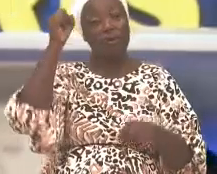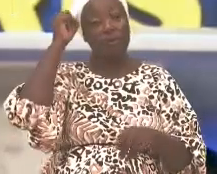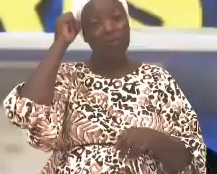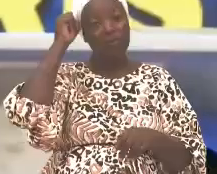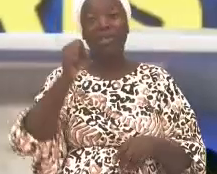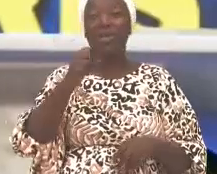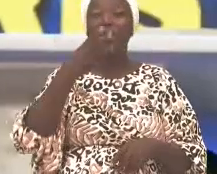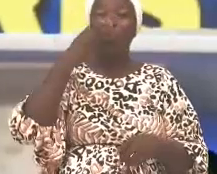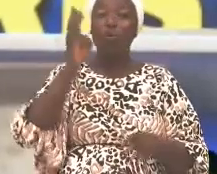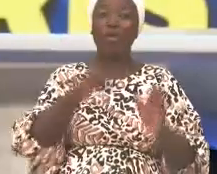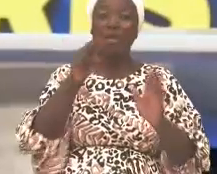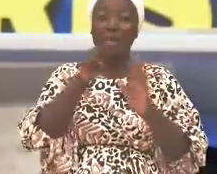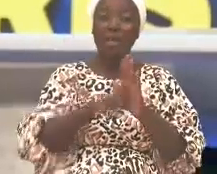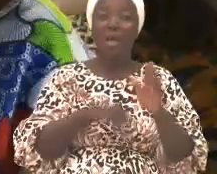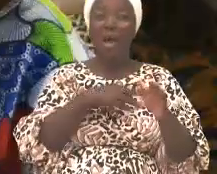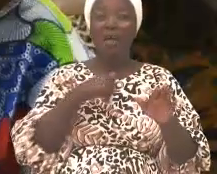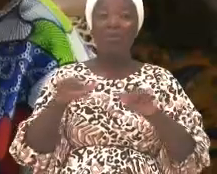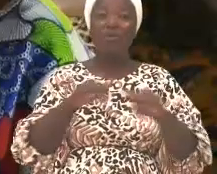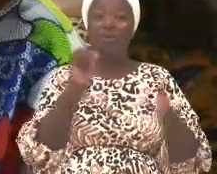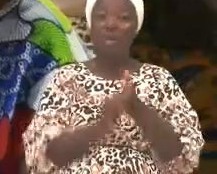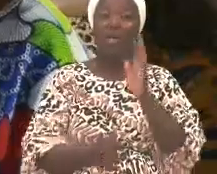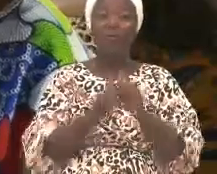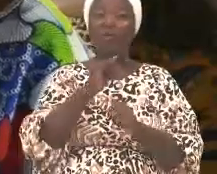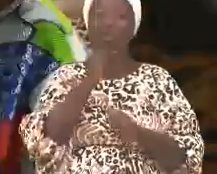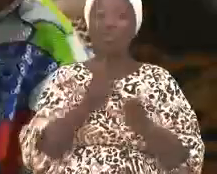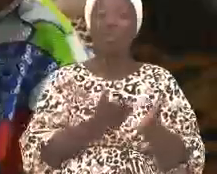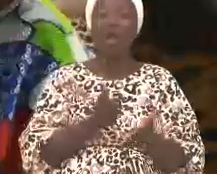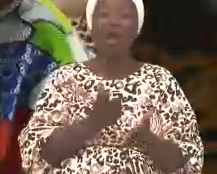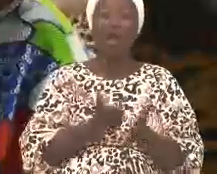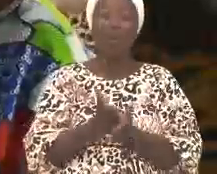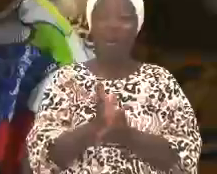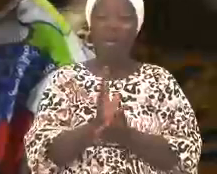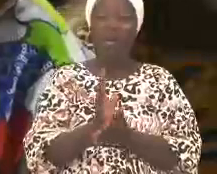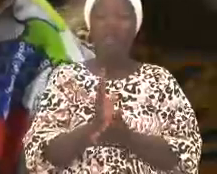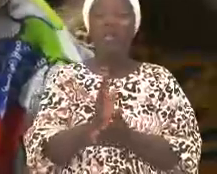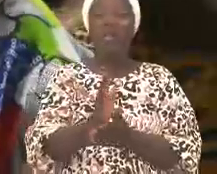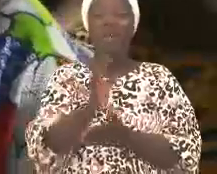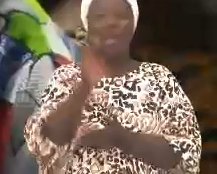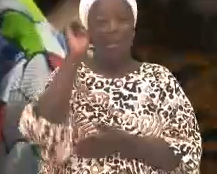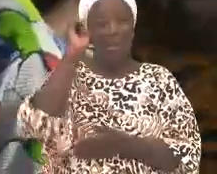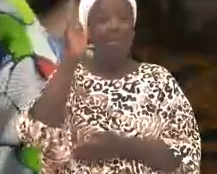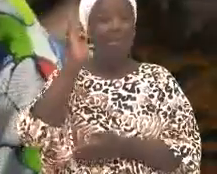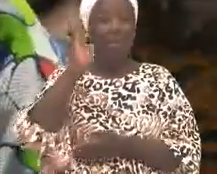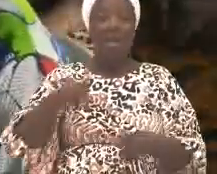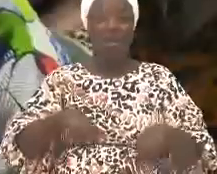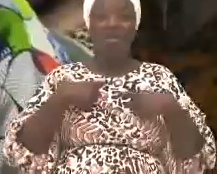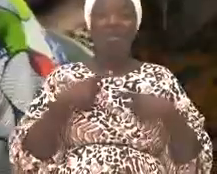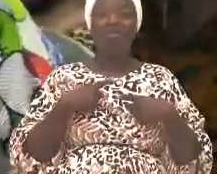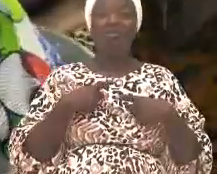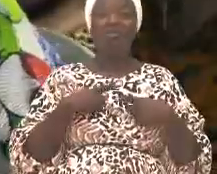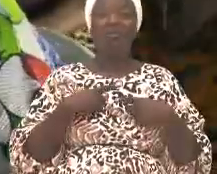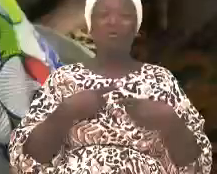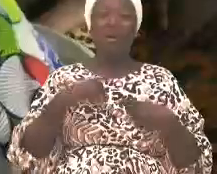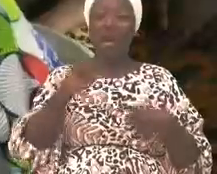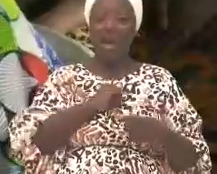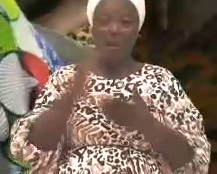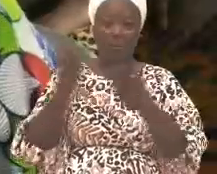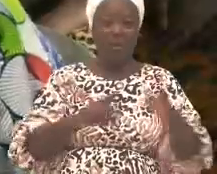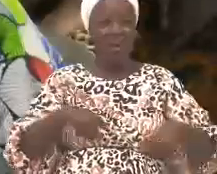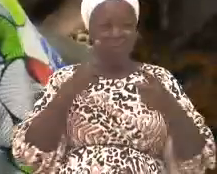that which is lawful and right, he shall live thereby. I bring life to you